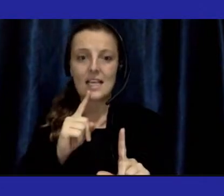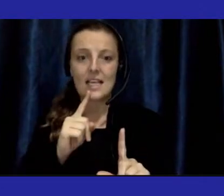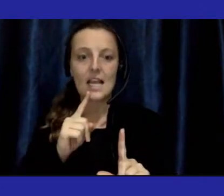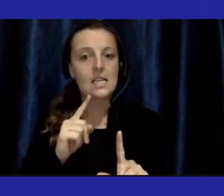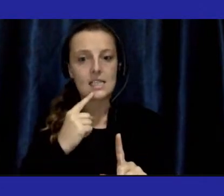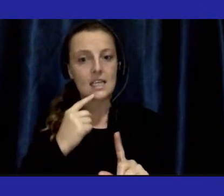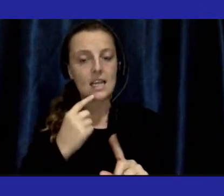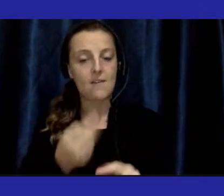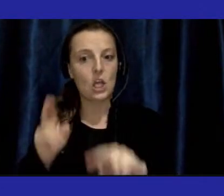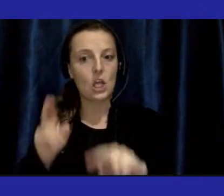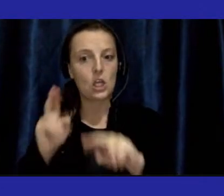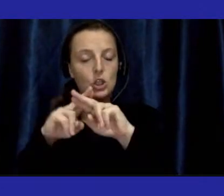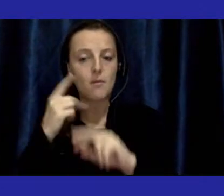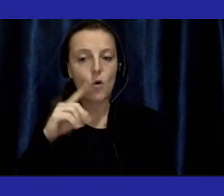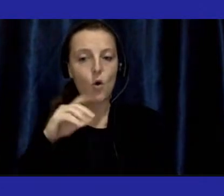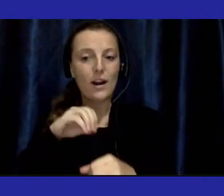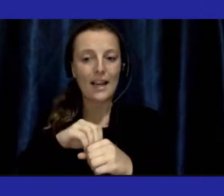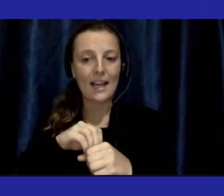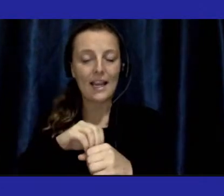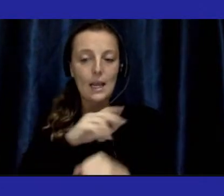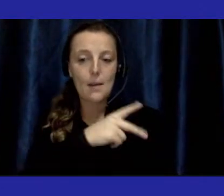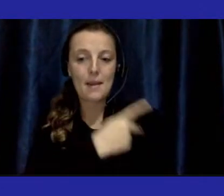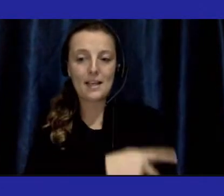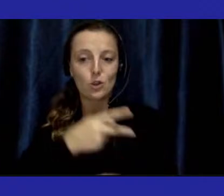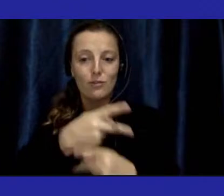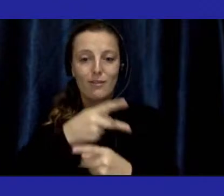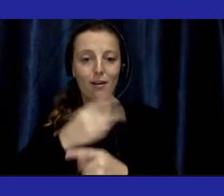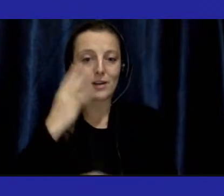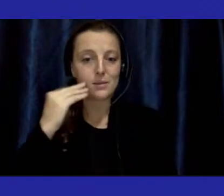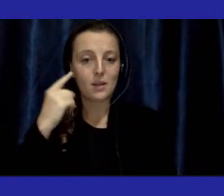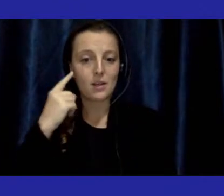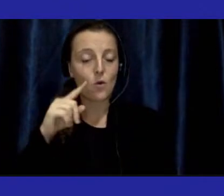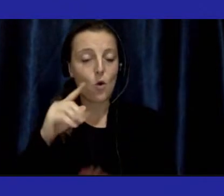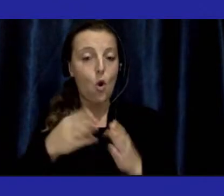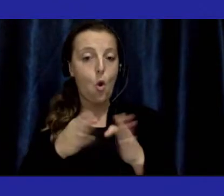experience overall rating from 61.9% to